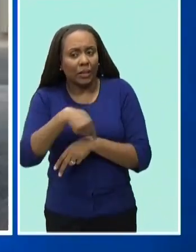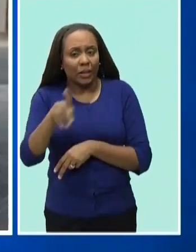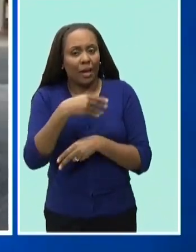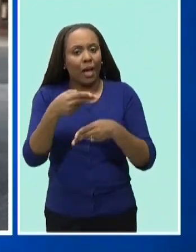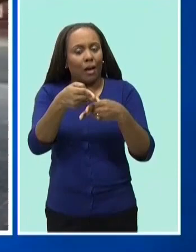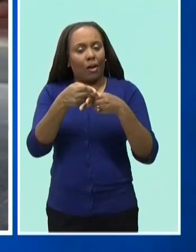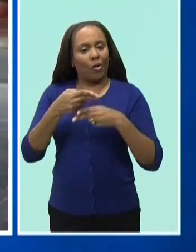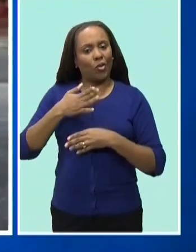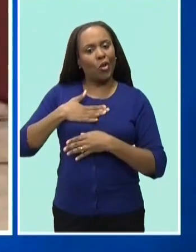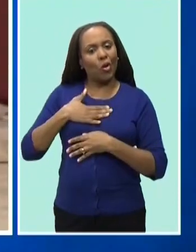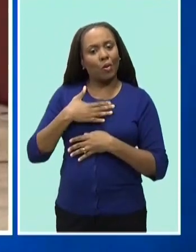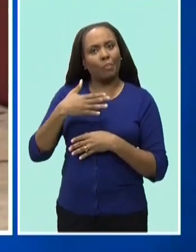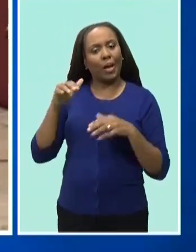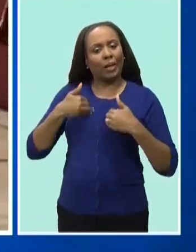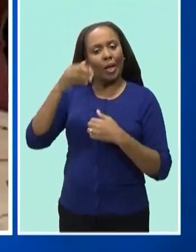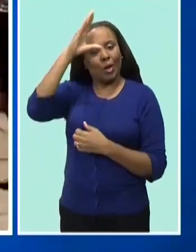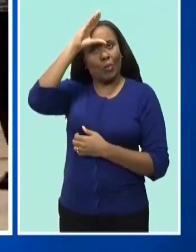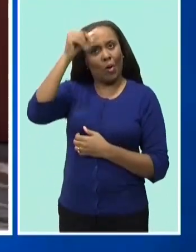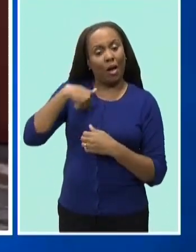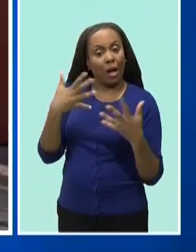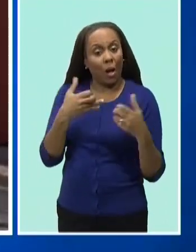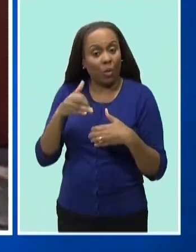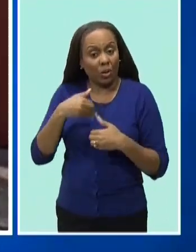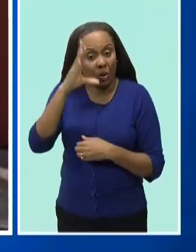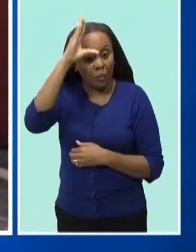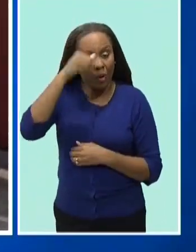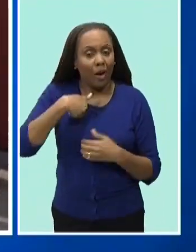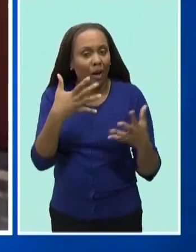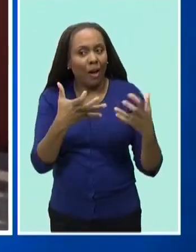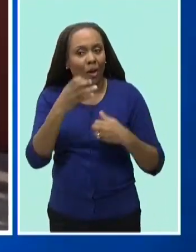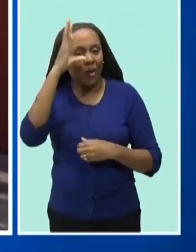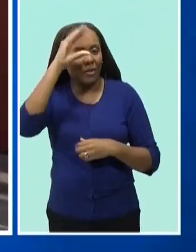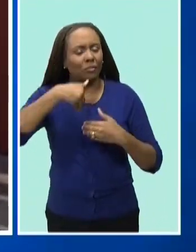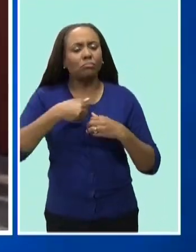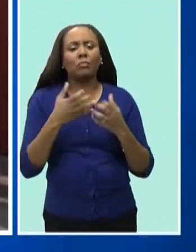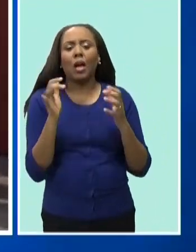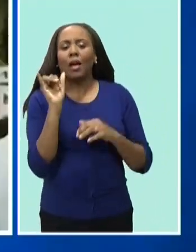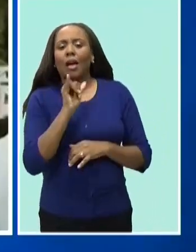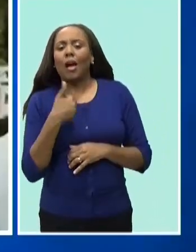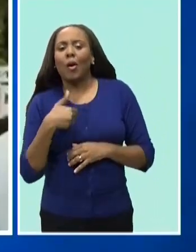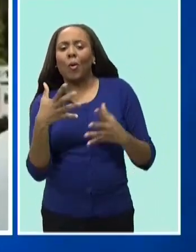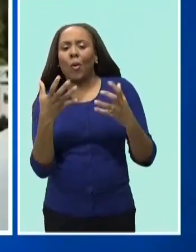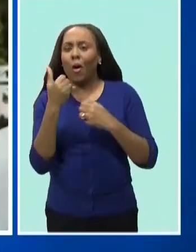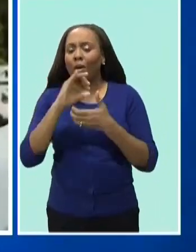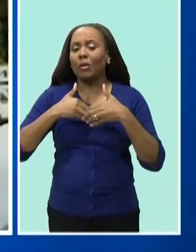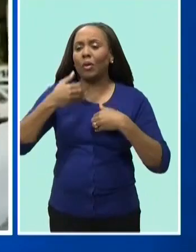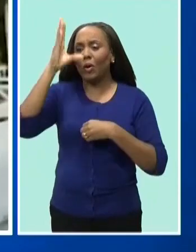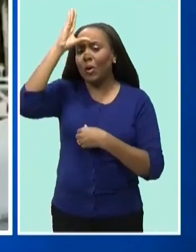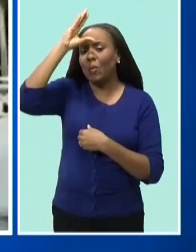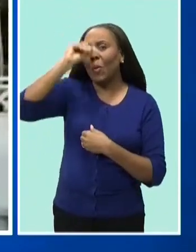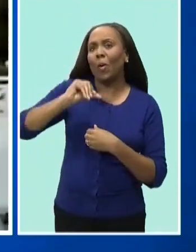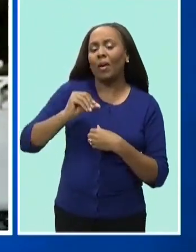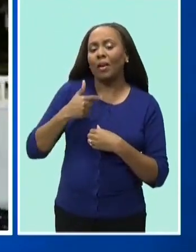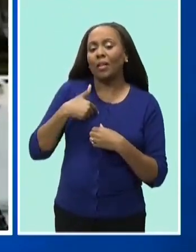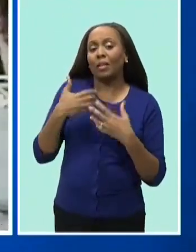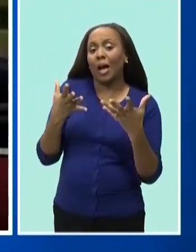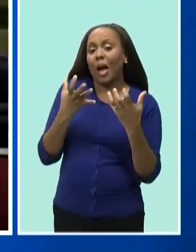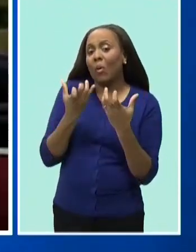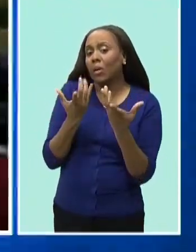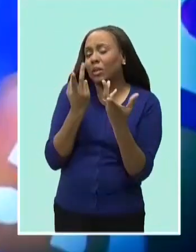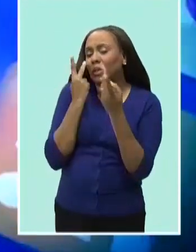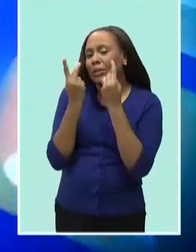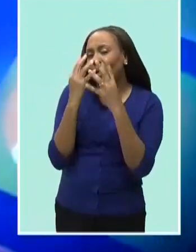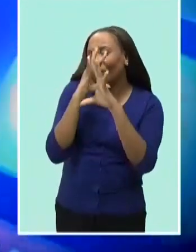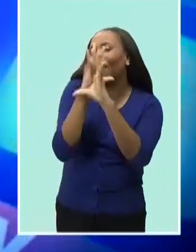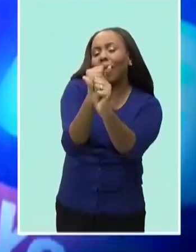my dad? I want a young boy. I want a young boy. Oh yeah, yeah, yeah, yeah. Young boy. I want a young boy.